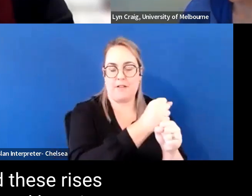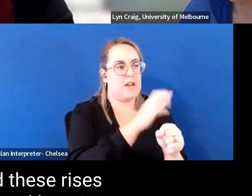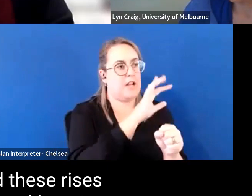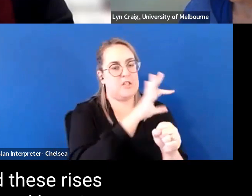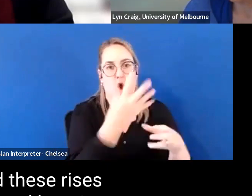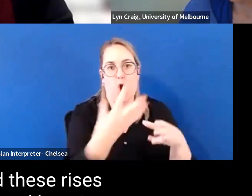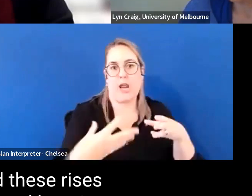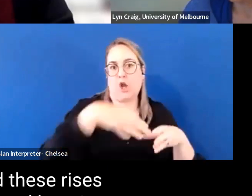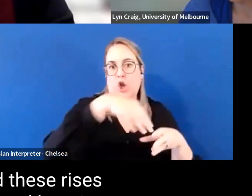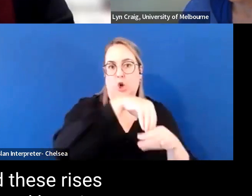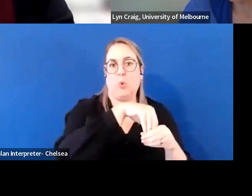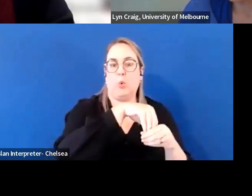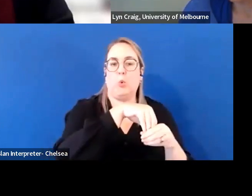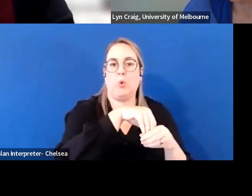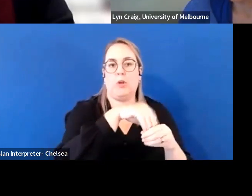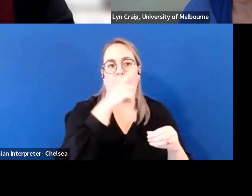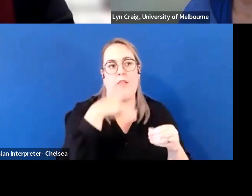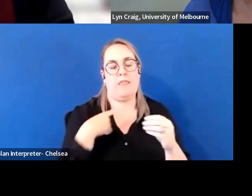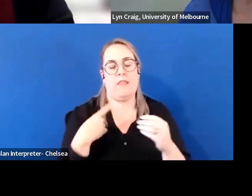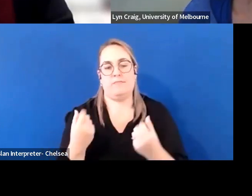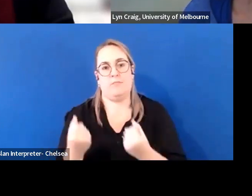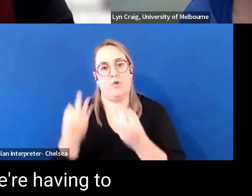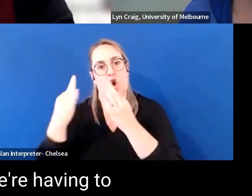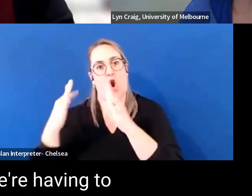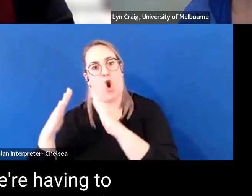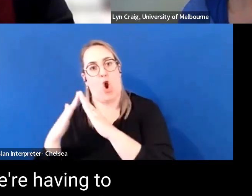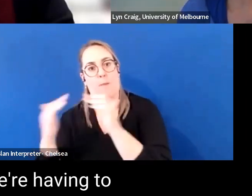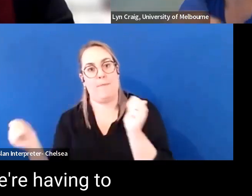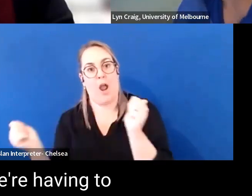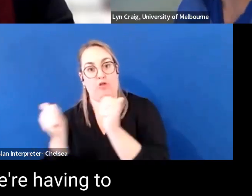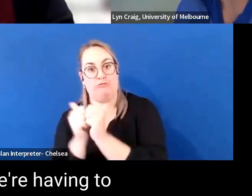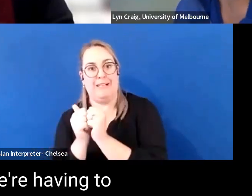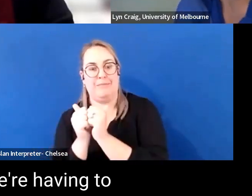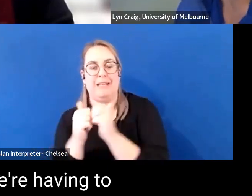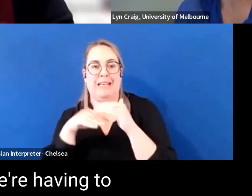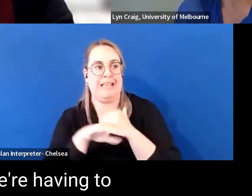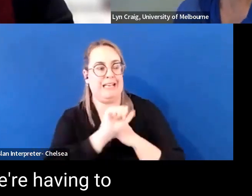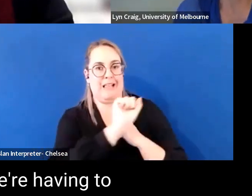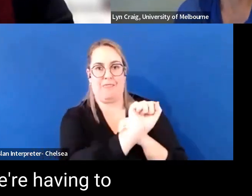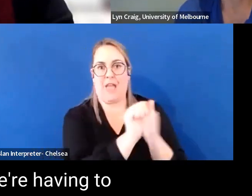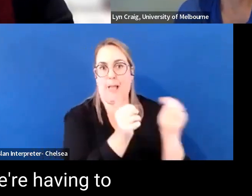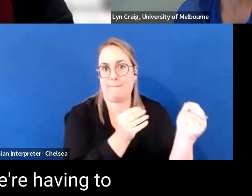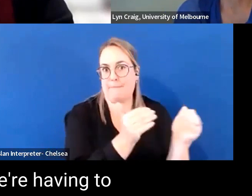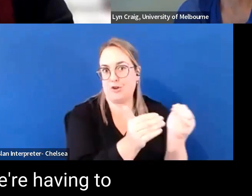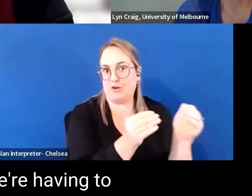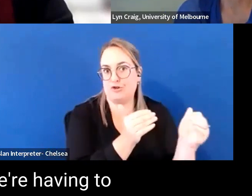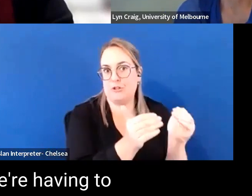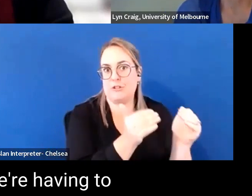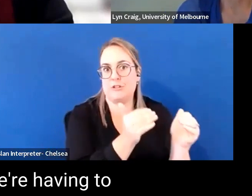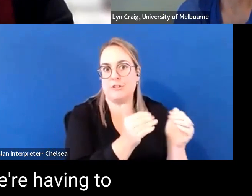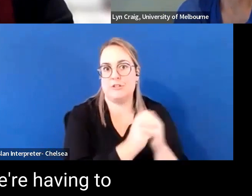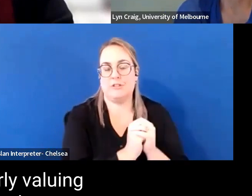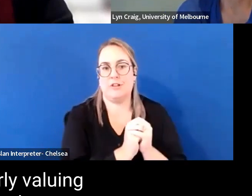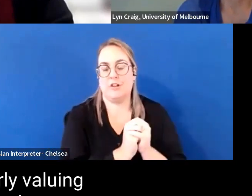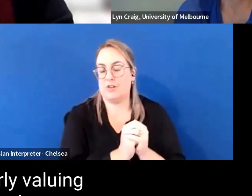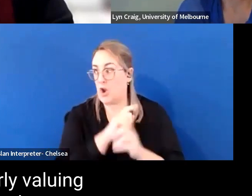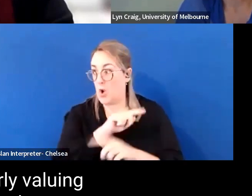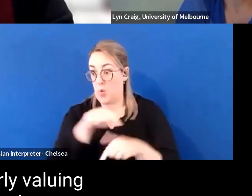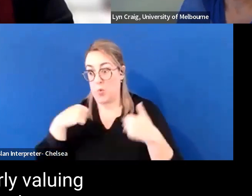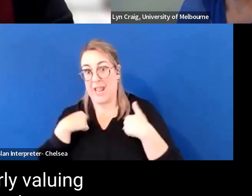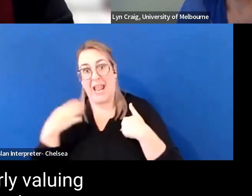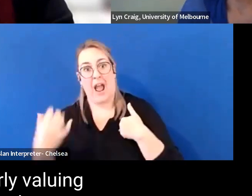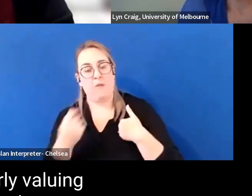new National Housing and Homelessness Agreement. So yet again, like, we're having to re-prosecute these arguments